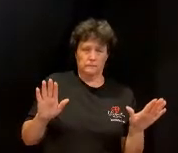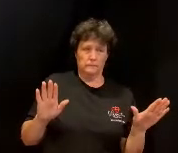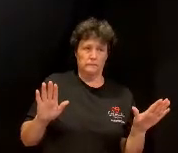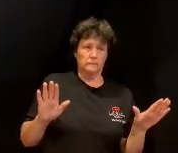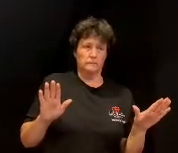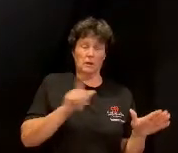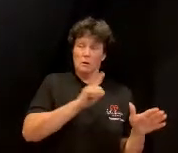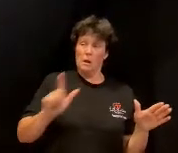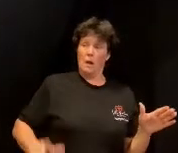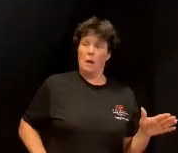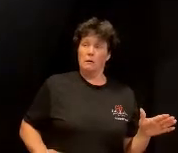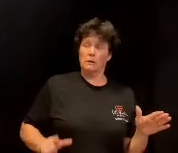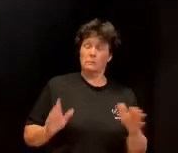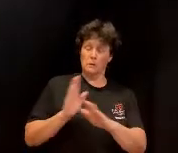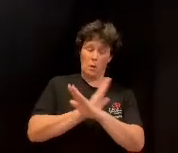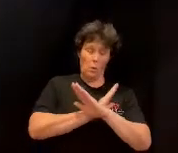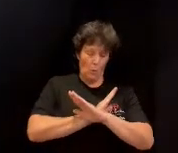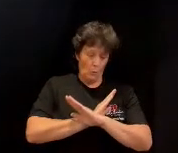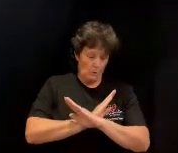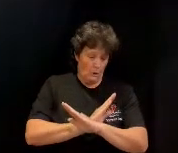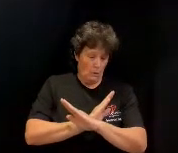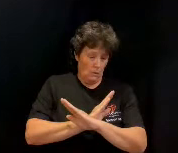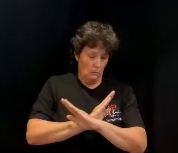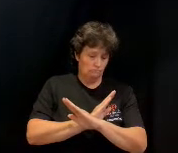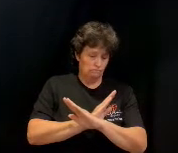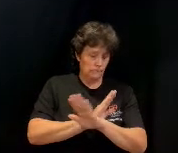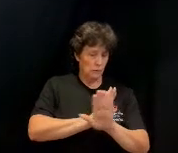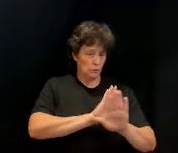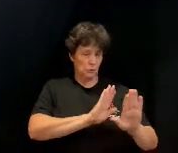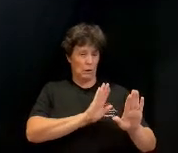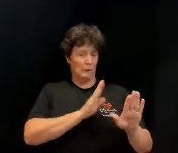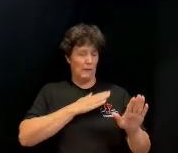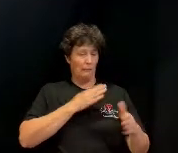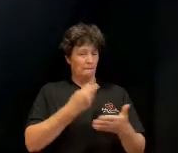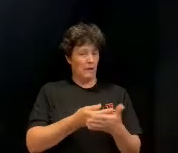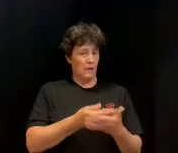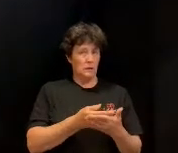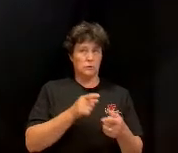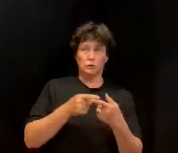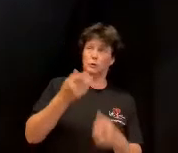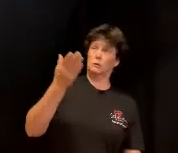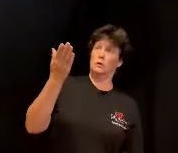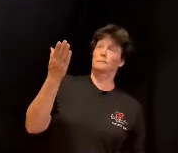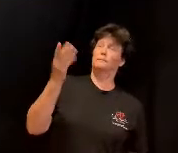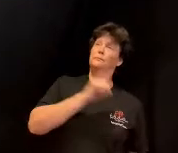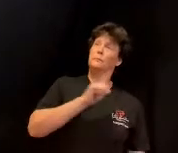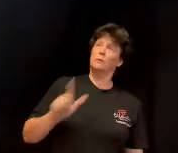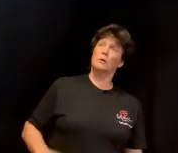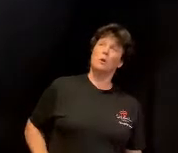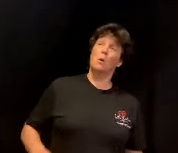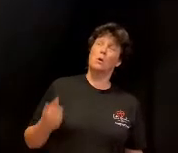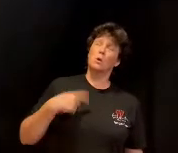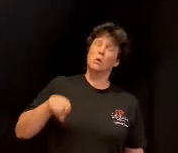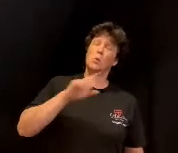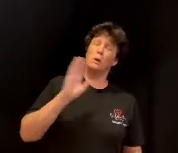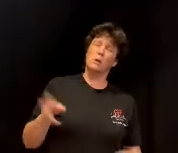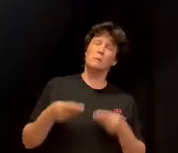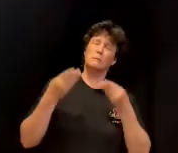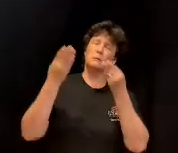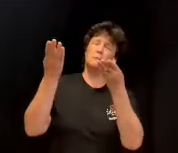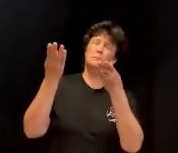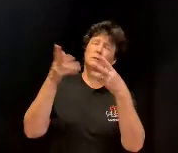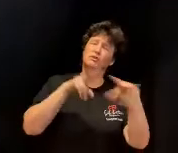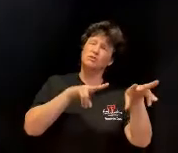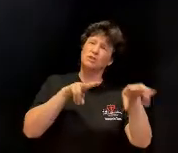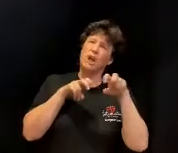So Lord, we yield our finances to you. We yield our finances to you. And Lord, tonight as we give, you're breaking selfishness out